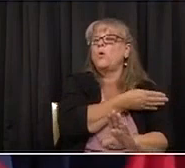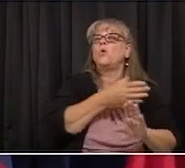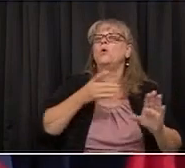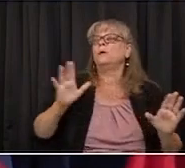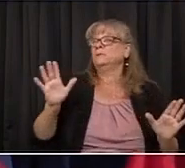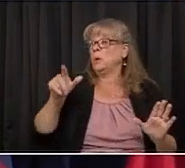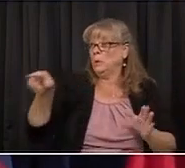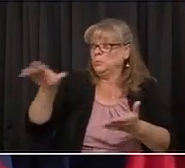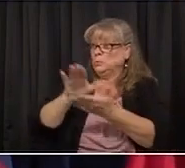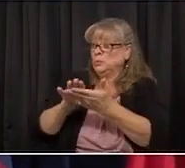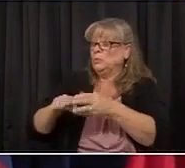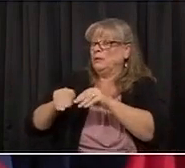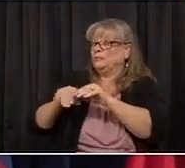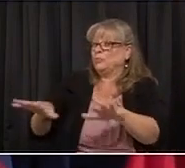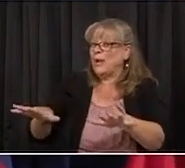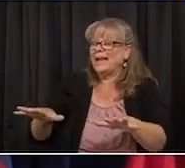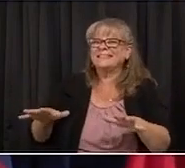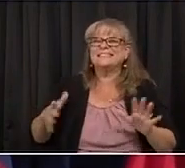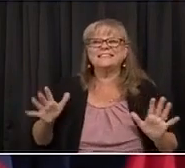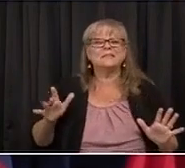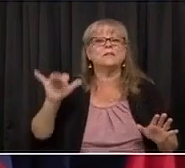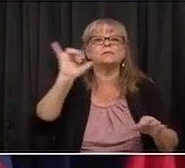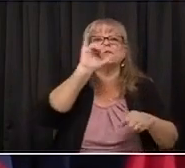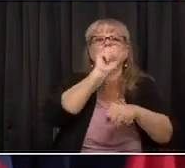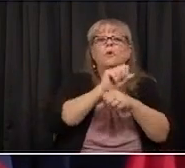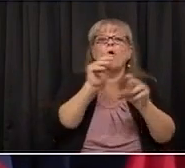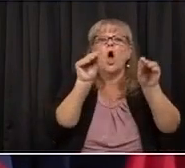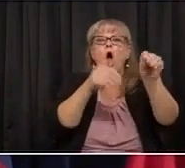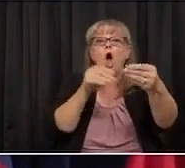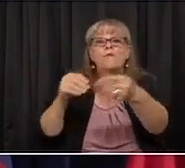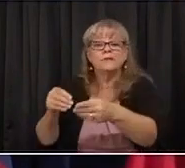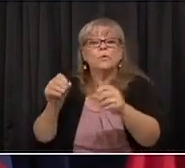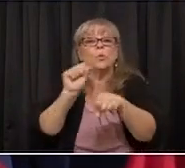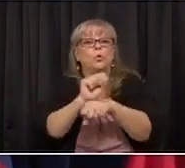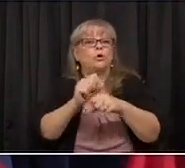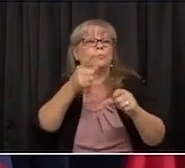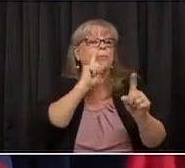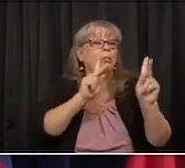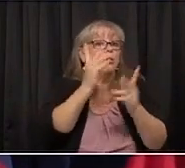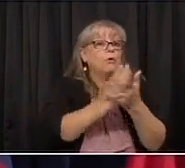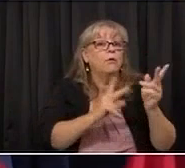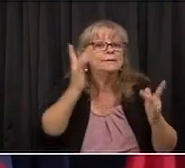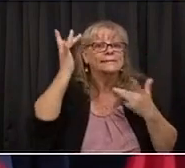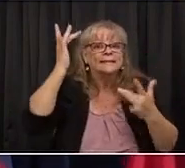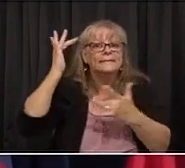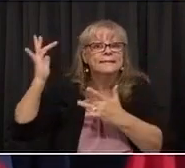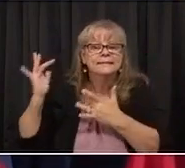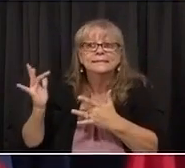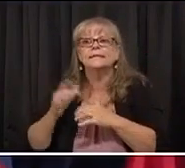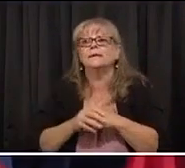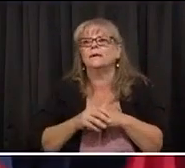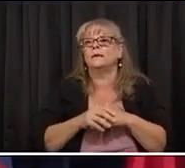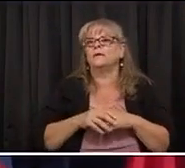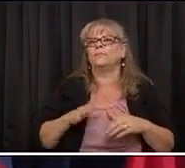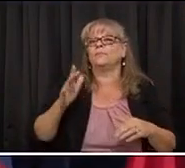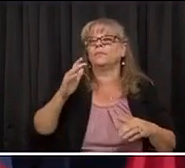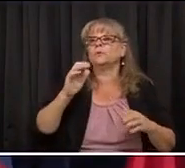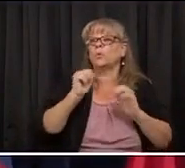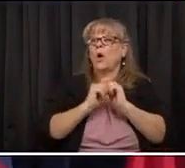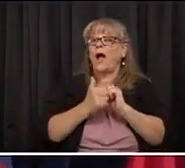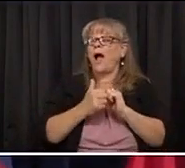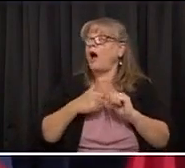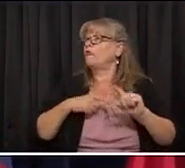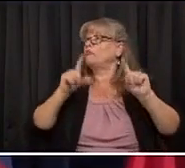building or office or work. And our response will be, and the reason the cohorting is so important is when